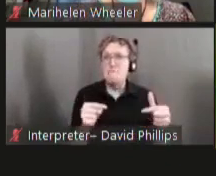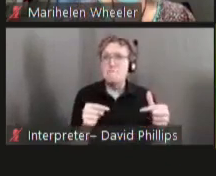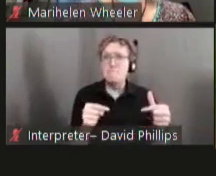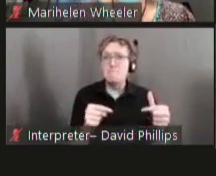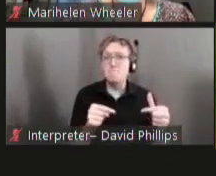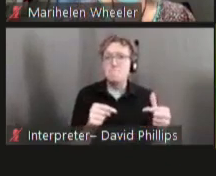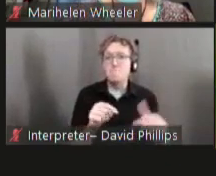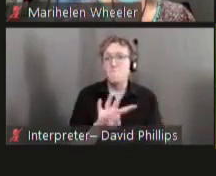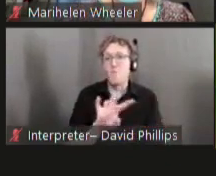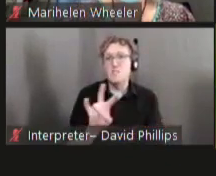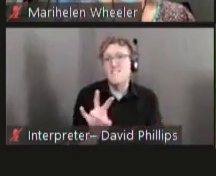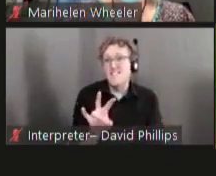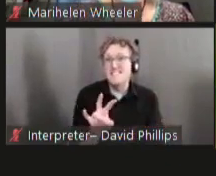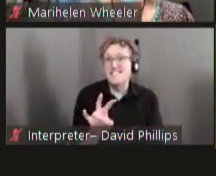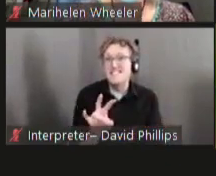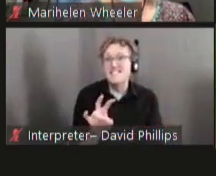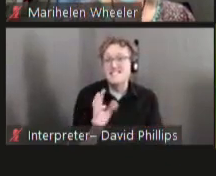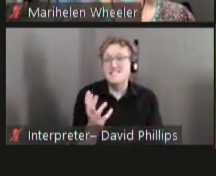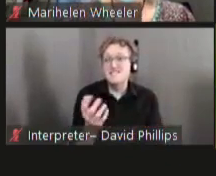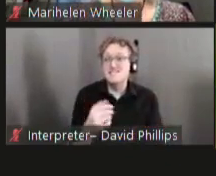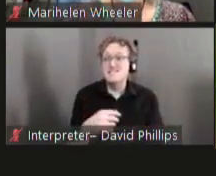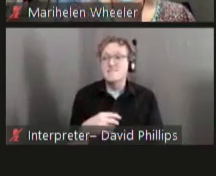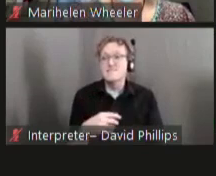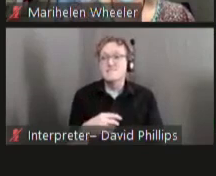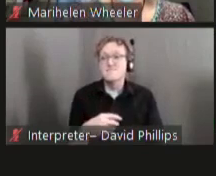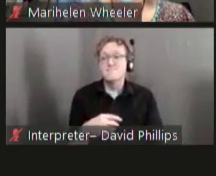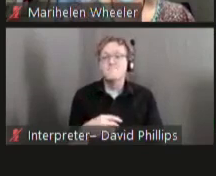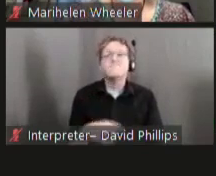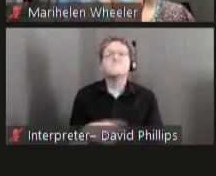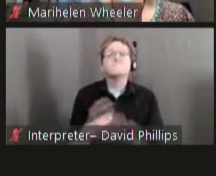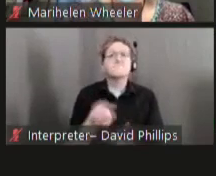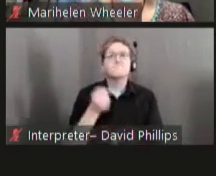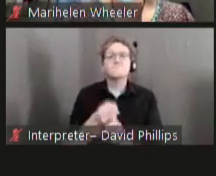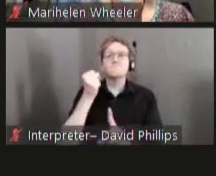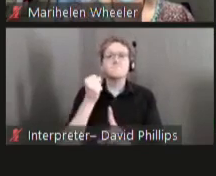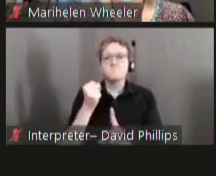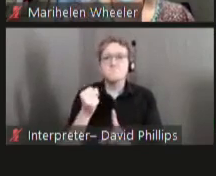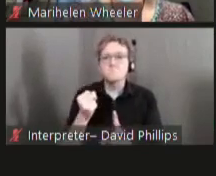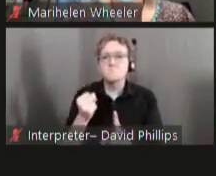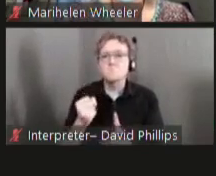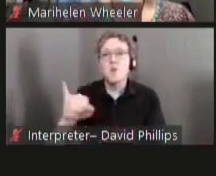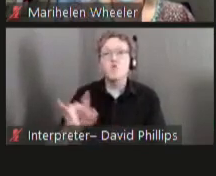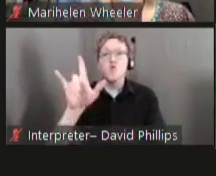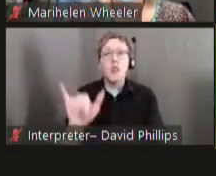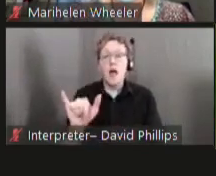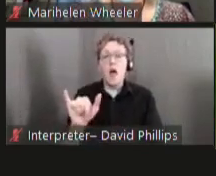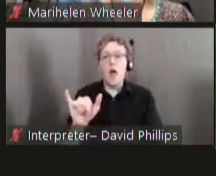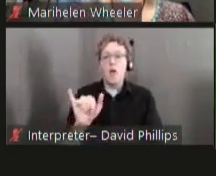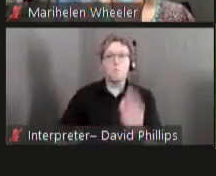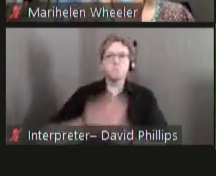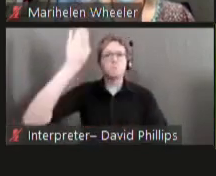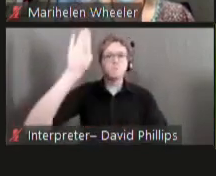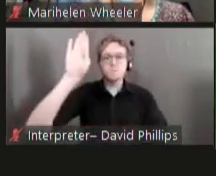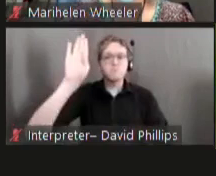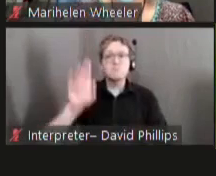far away from the actual total number of cases. Suddenly, we had a significant spike in July, and the Delta